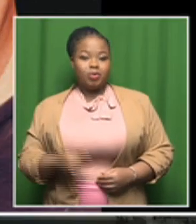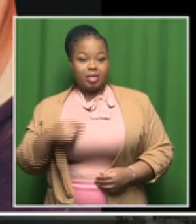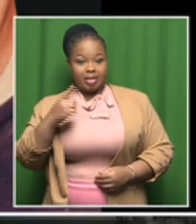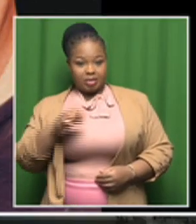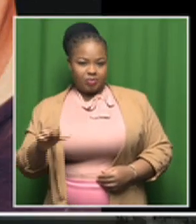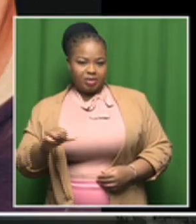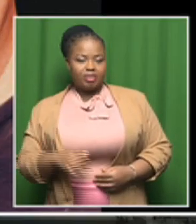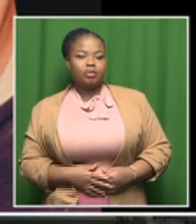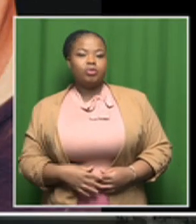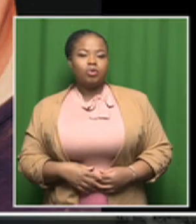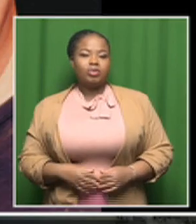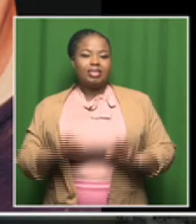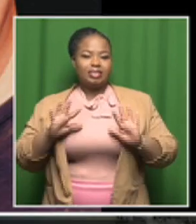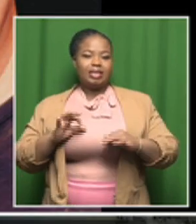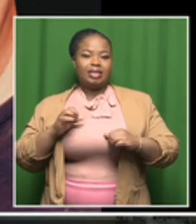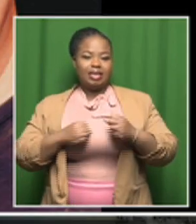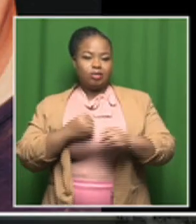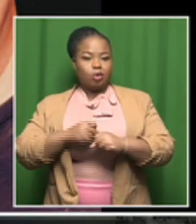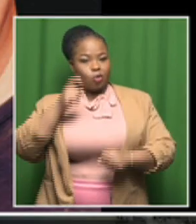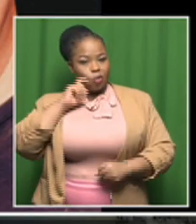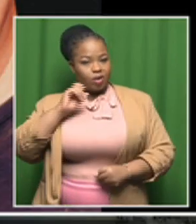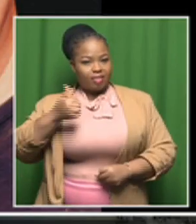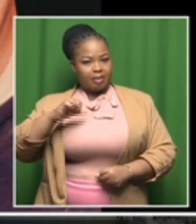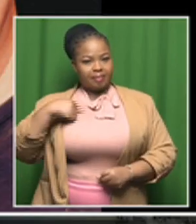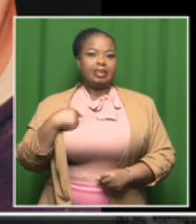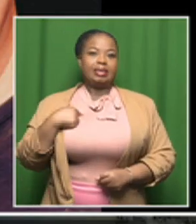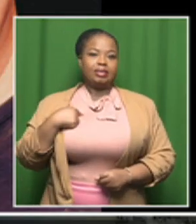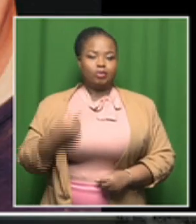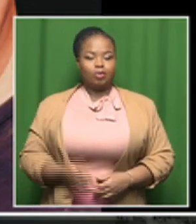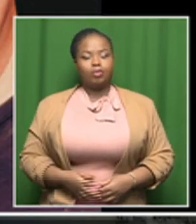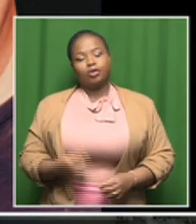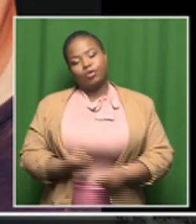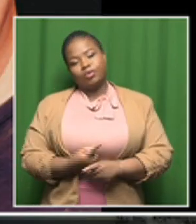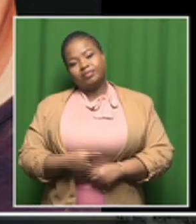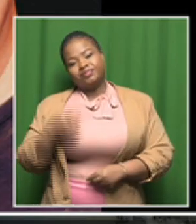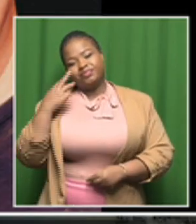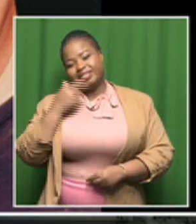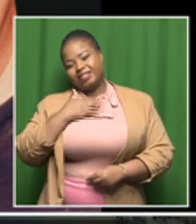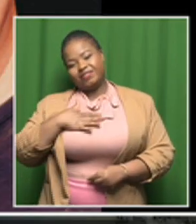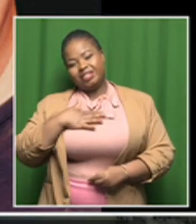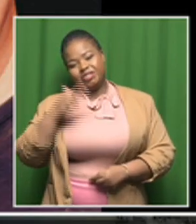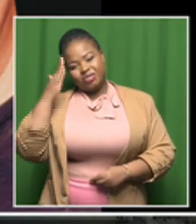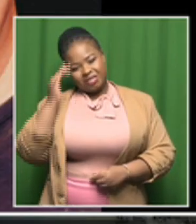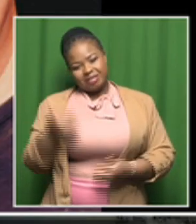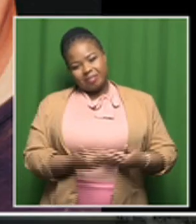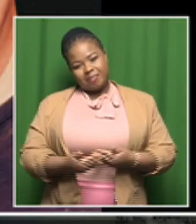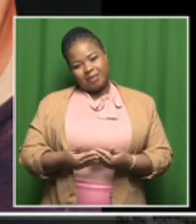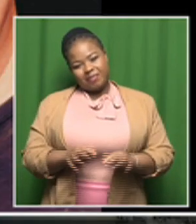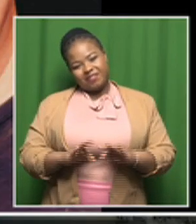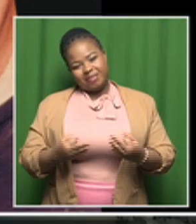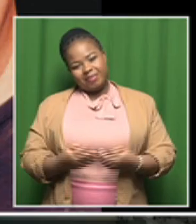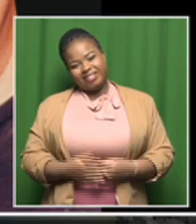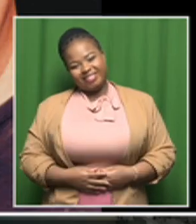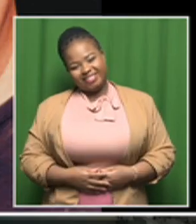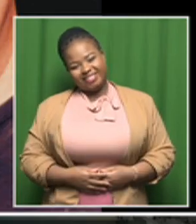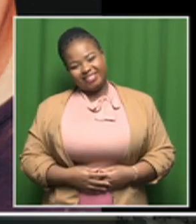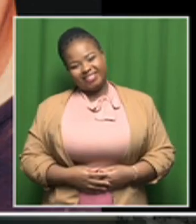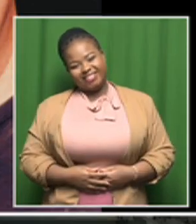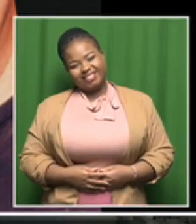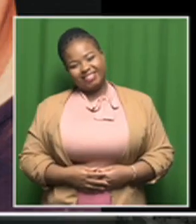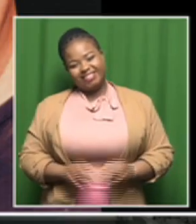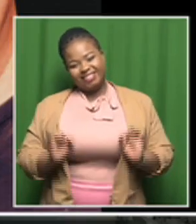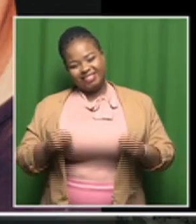She's 90. She's 10 years older than me. Oh, wow. And it's always a very nice feeling to know that I'm the baby in the family. You are the baby of the family.